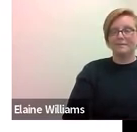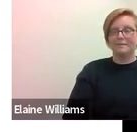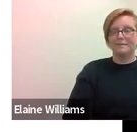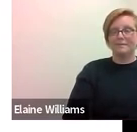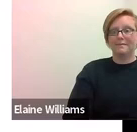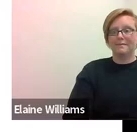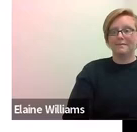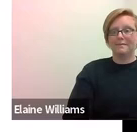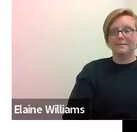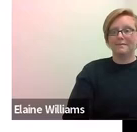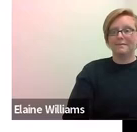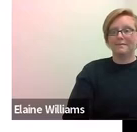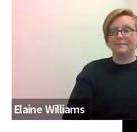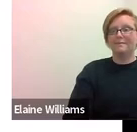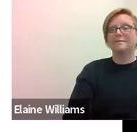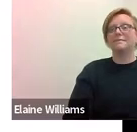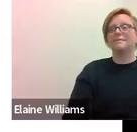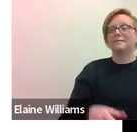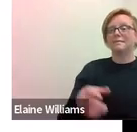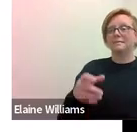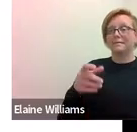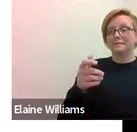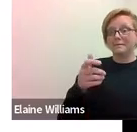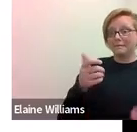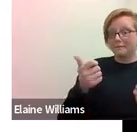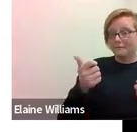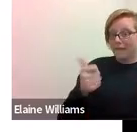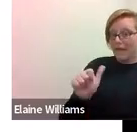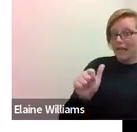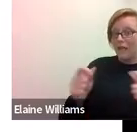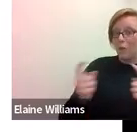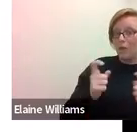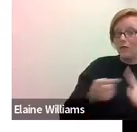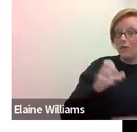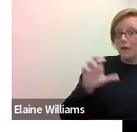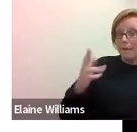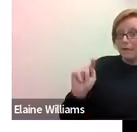Not seeing any questions in the chat box.